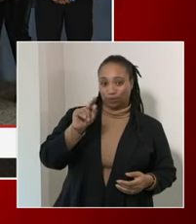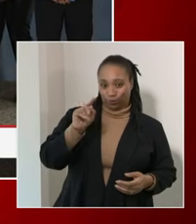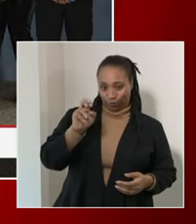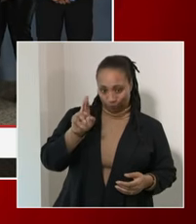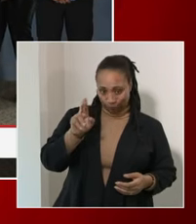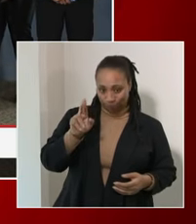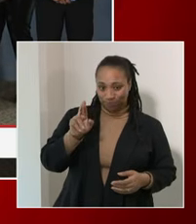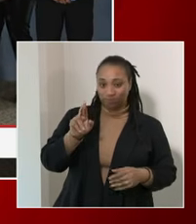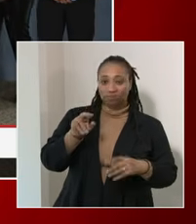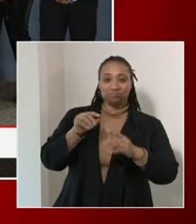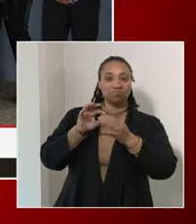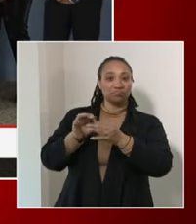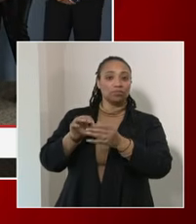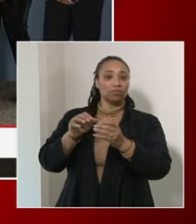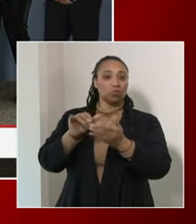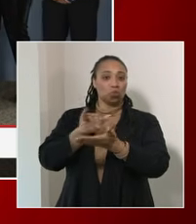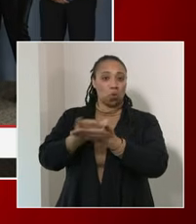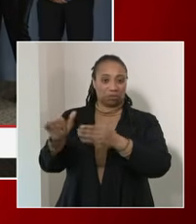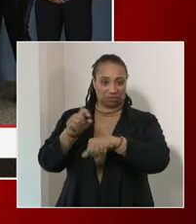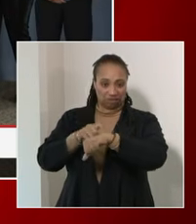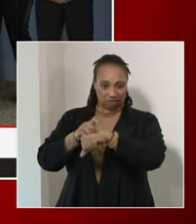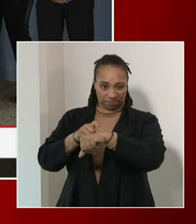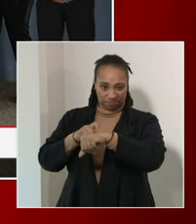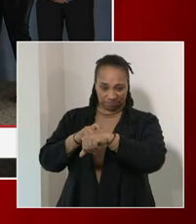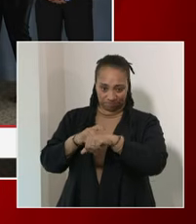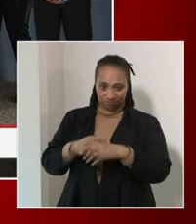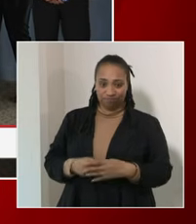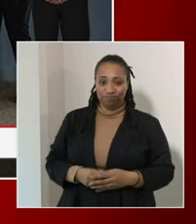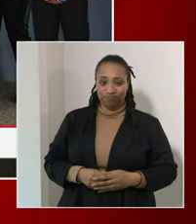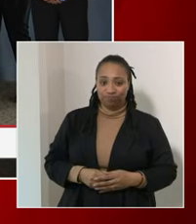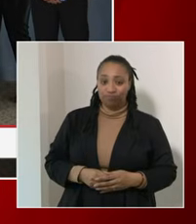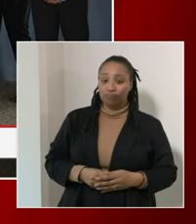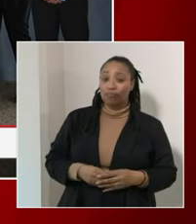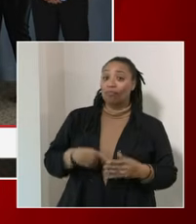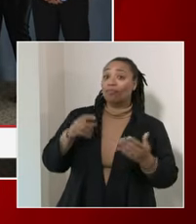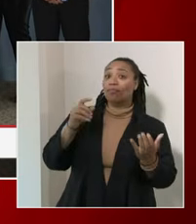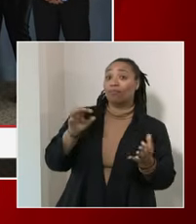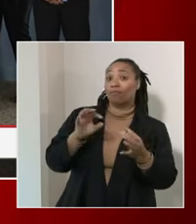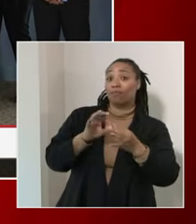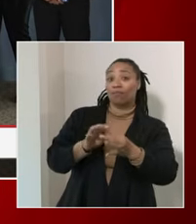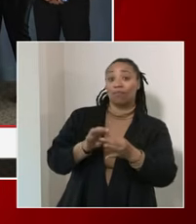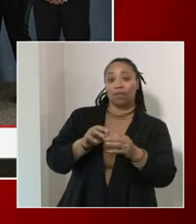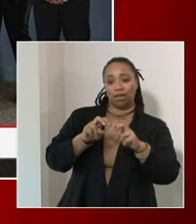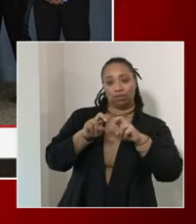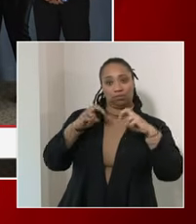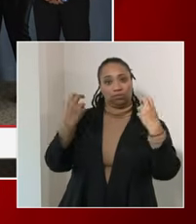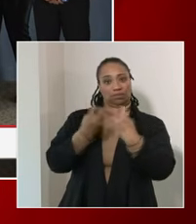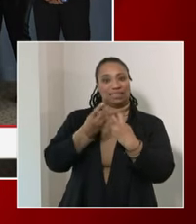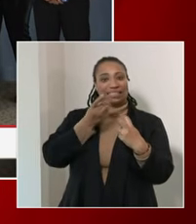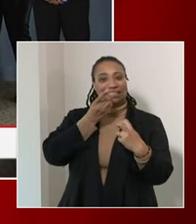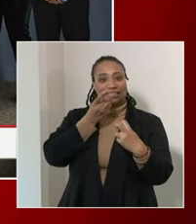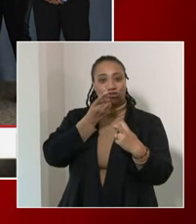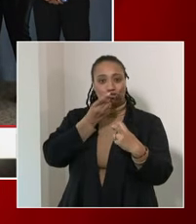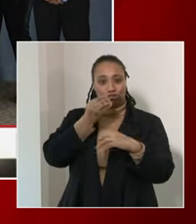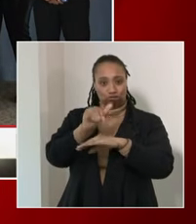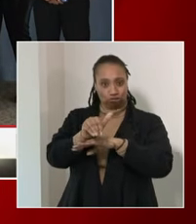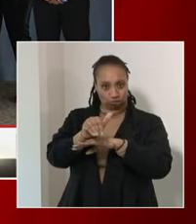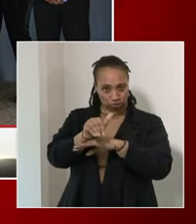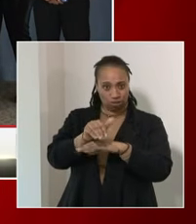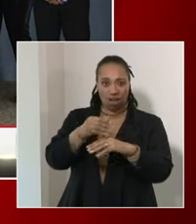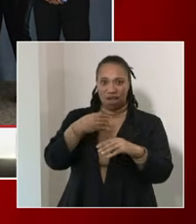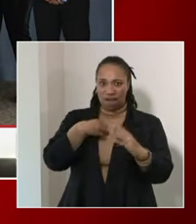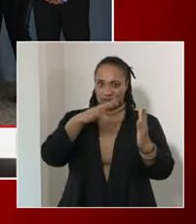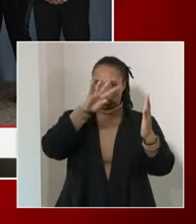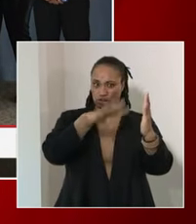on Saturday, and just saw that you were at the head table with the president and several other cabinet members. I know we probably all want to be a fly